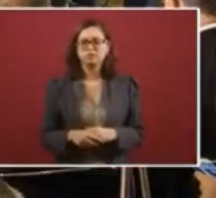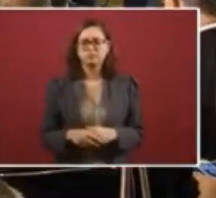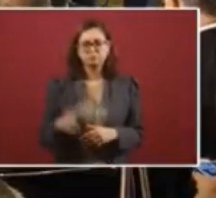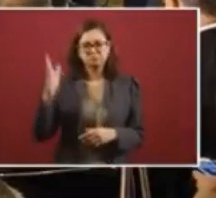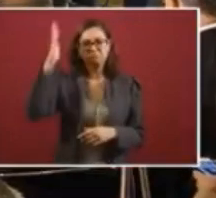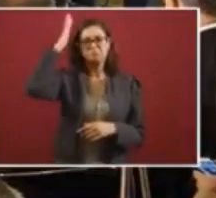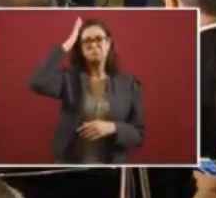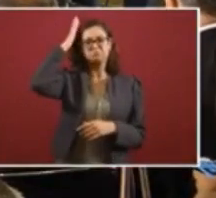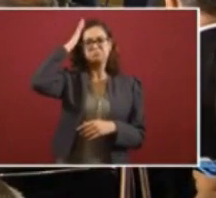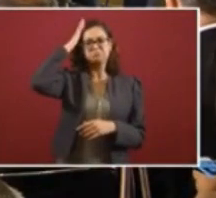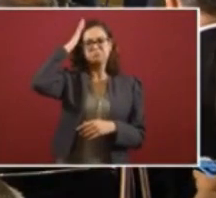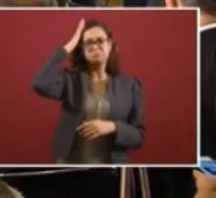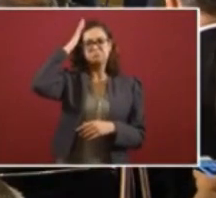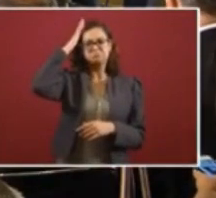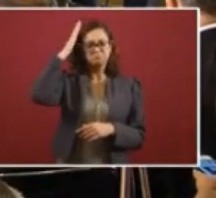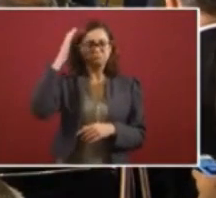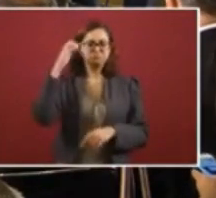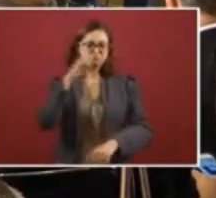that direct